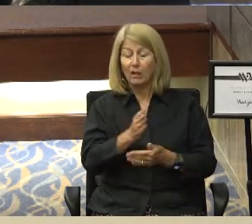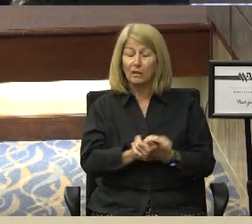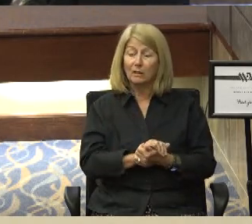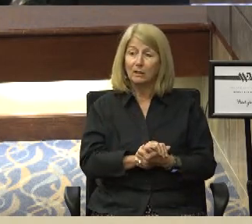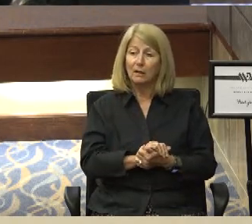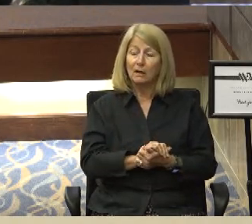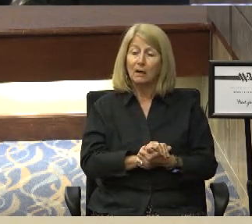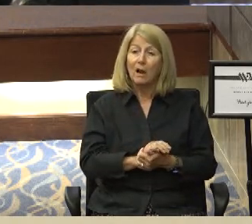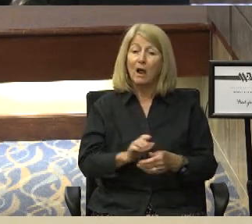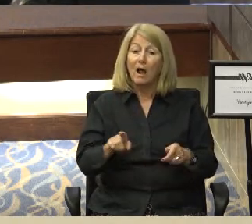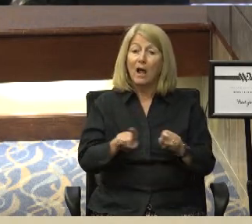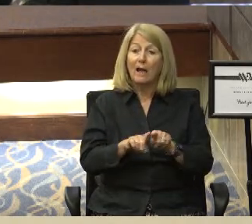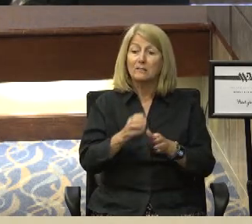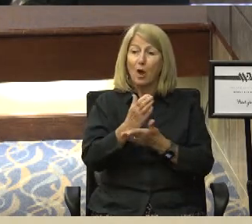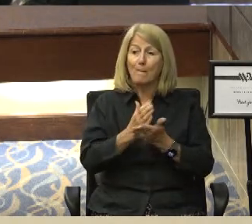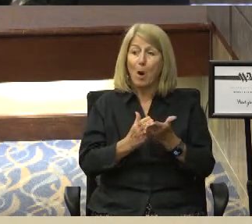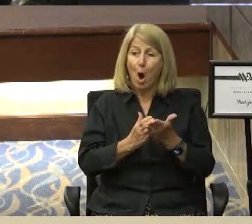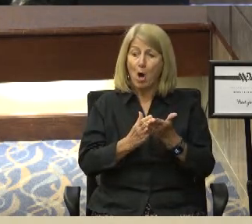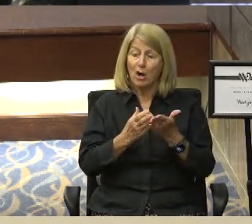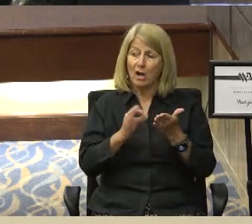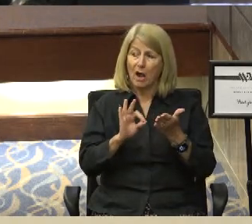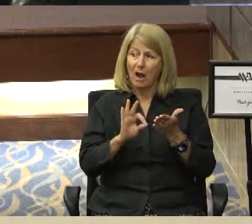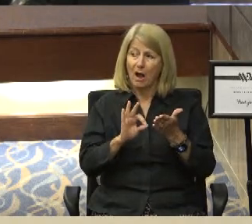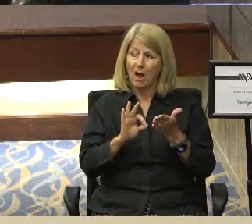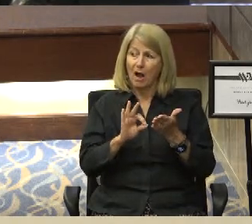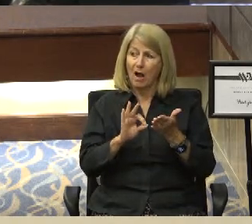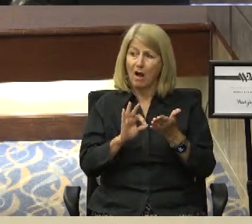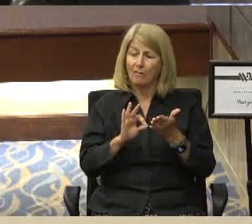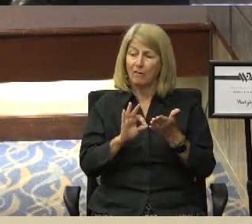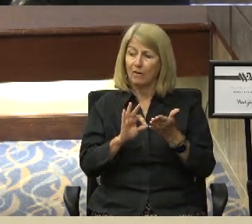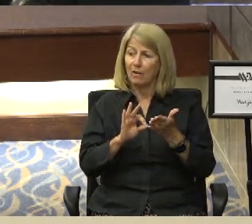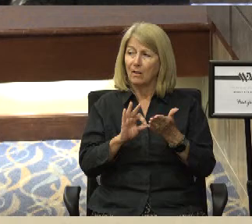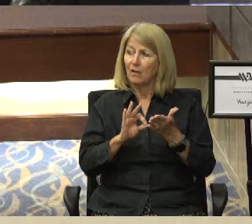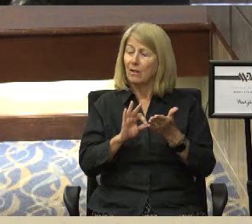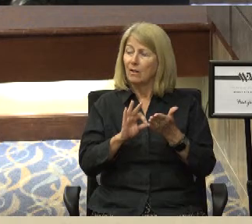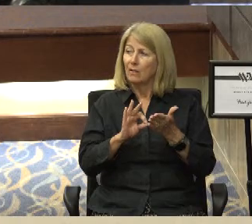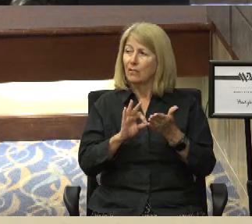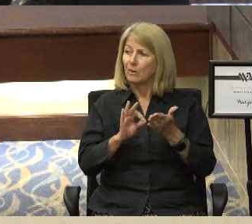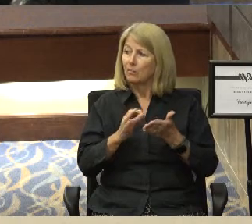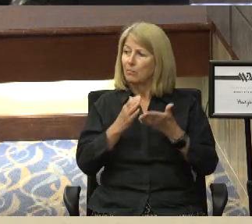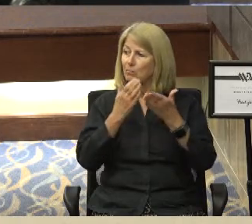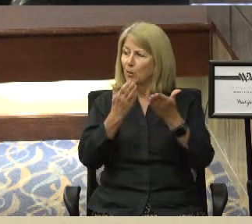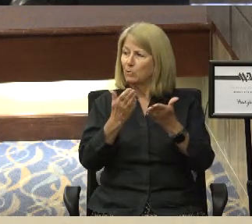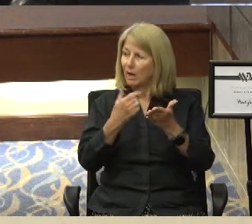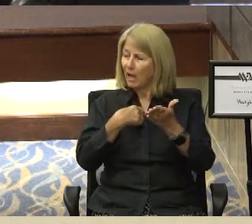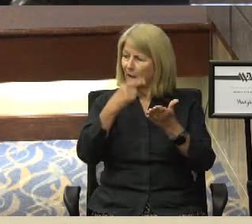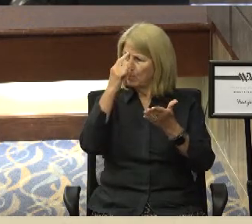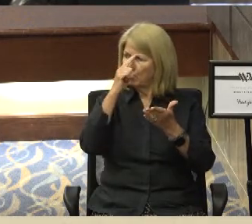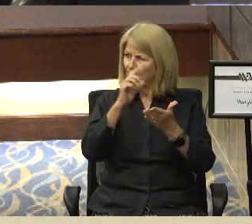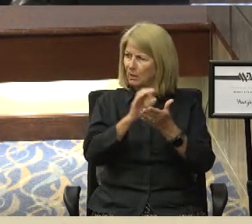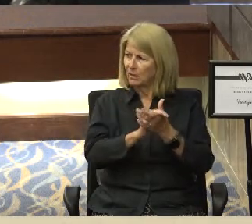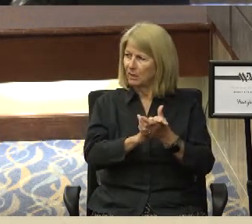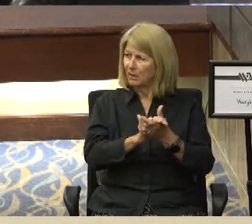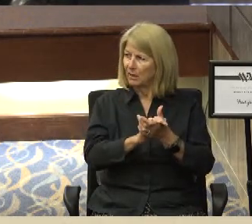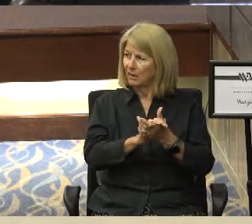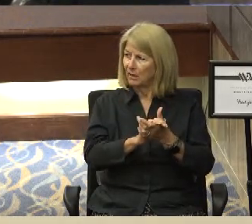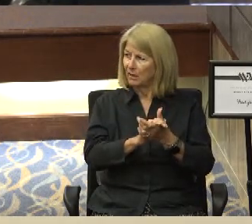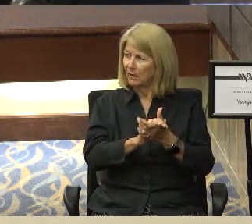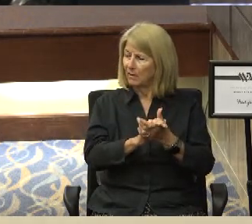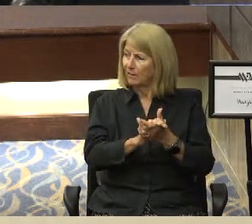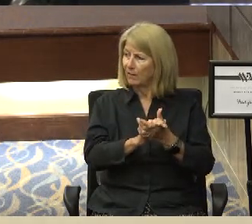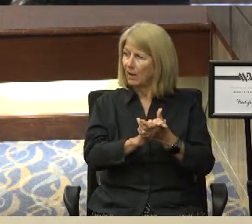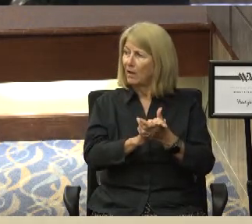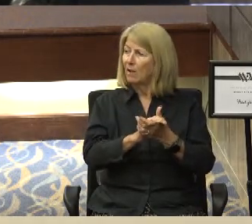As part of the motion, I believe that staff has negotiated